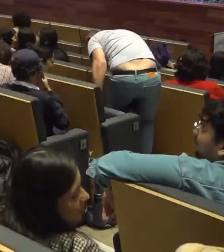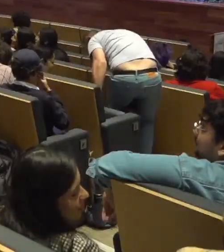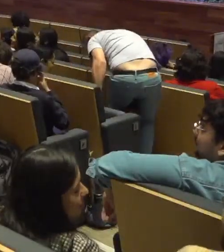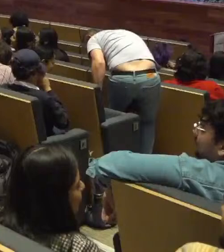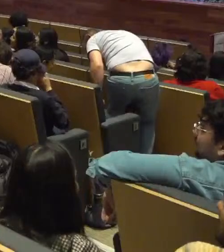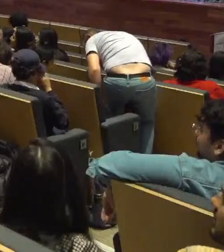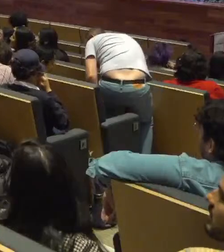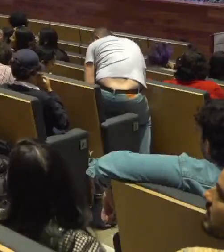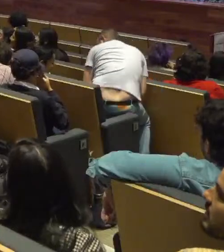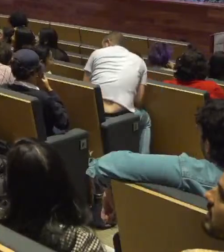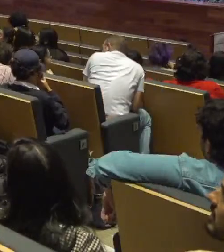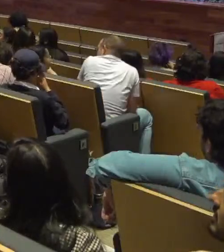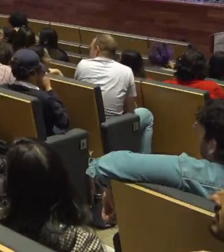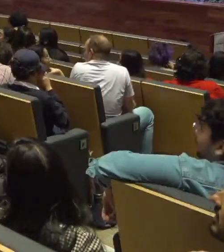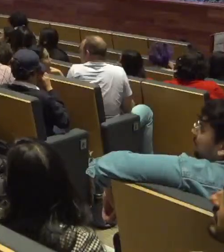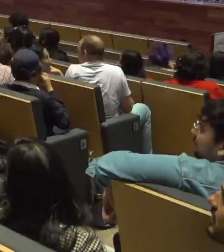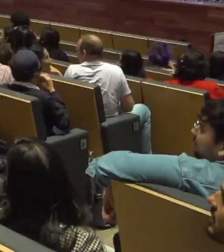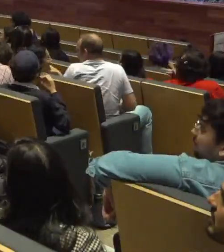She found it.